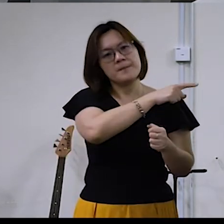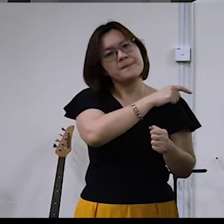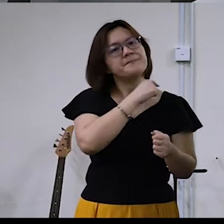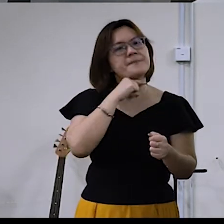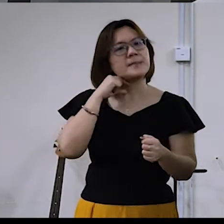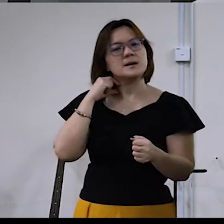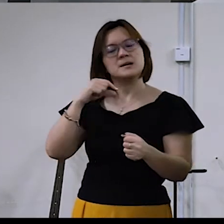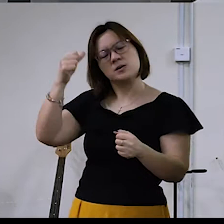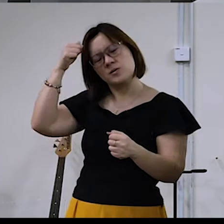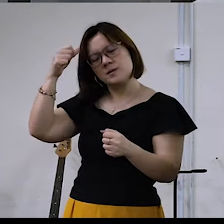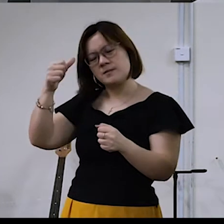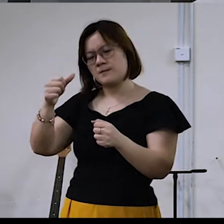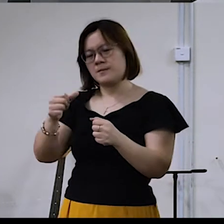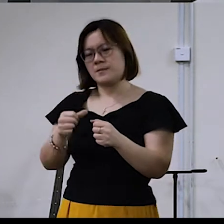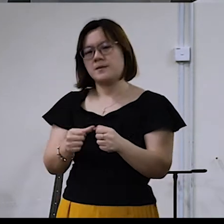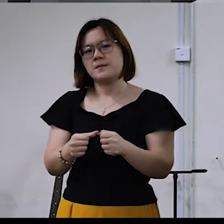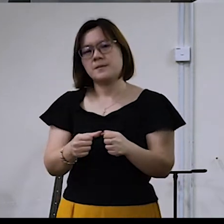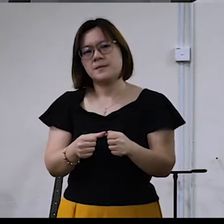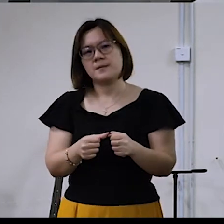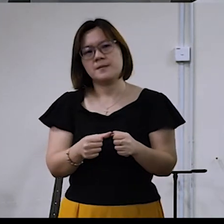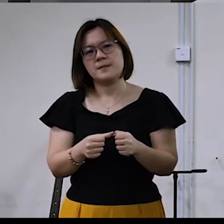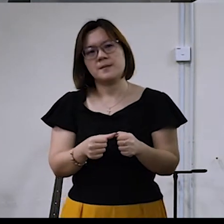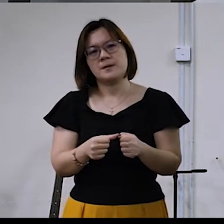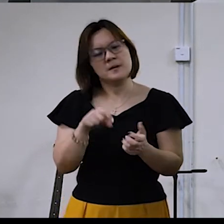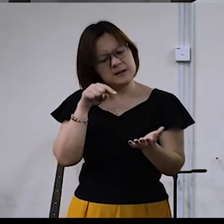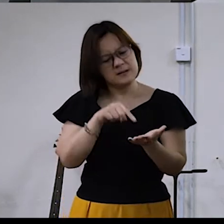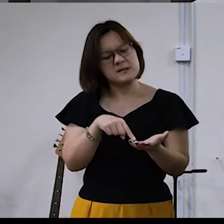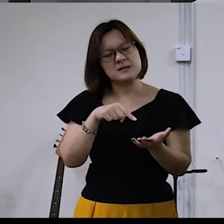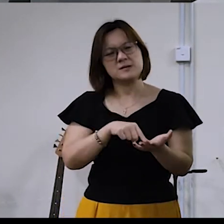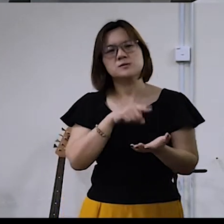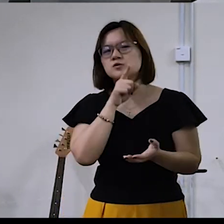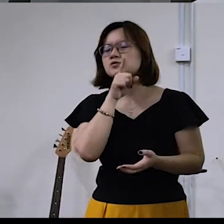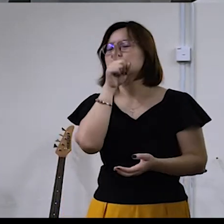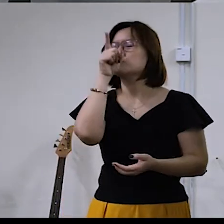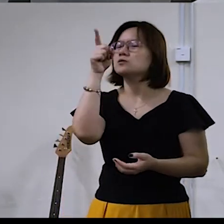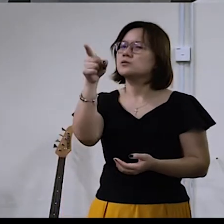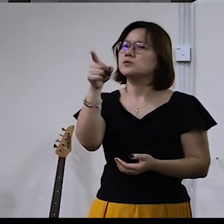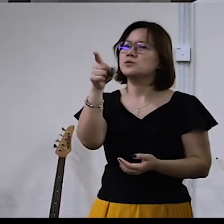Turn to the Holy Spirit. He is your capital H